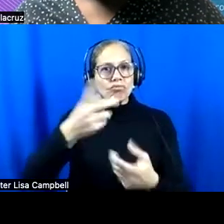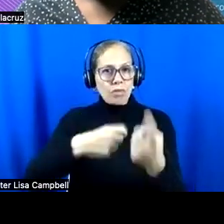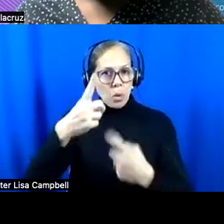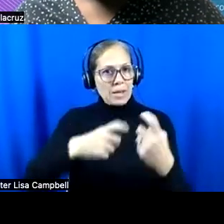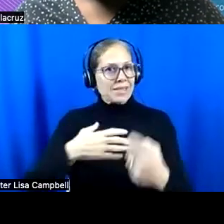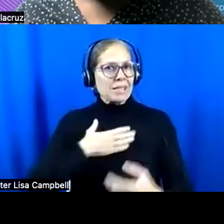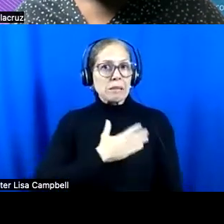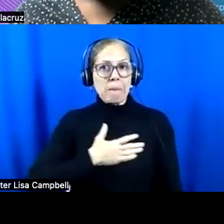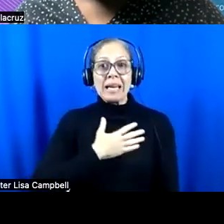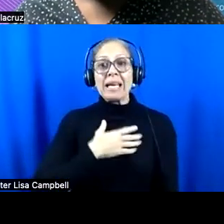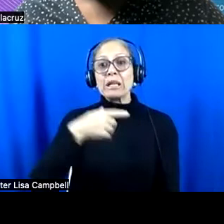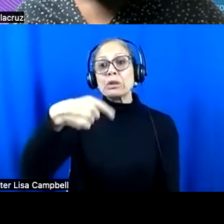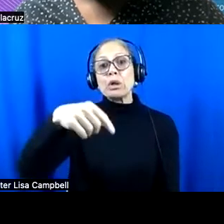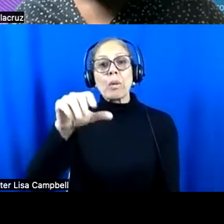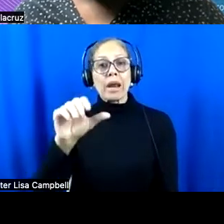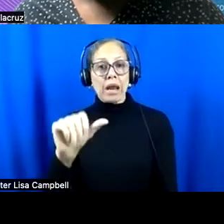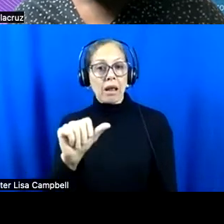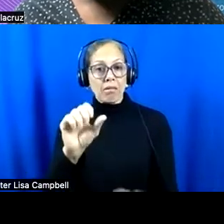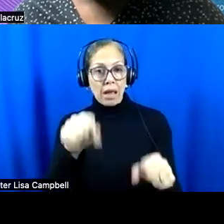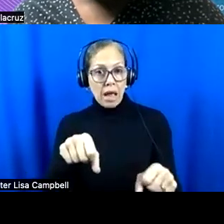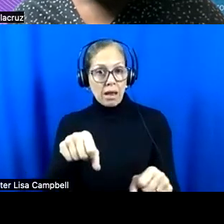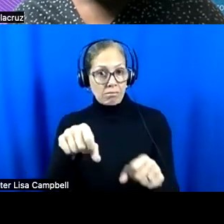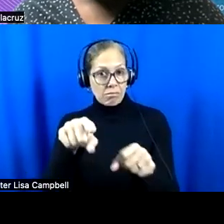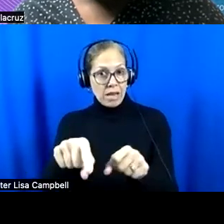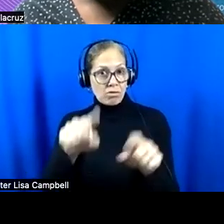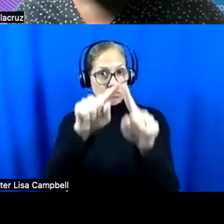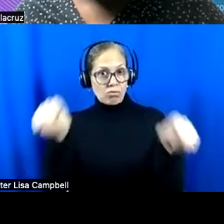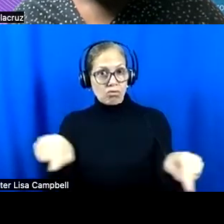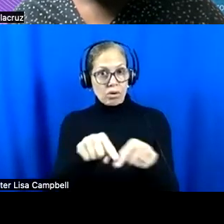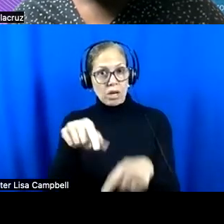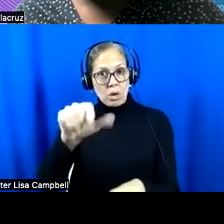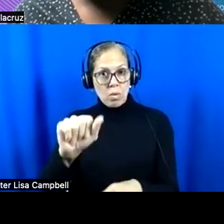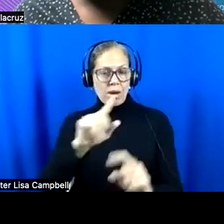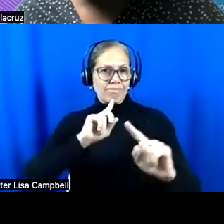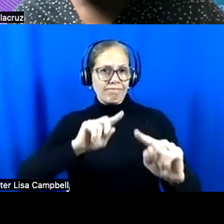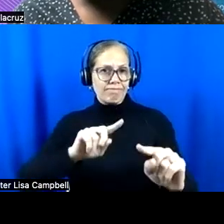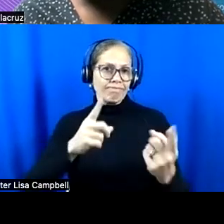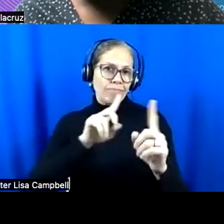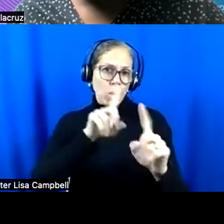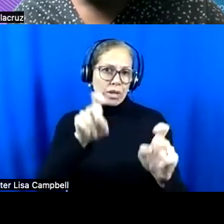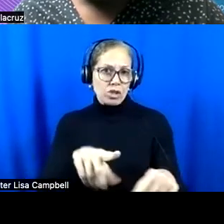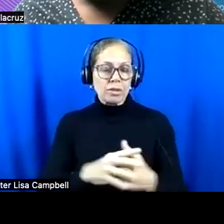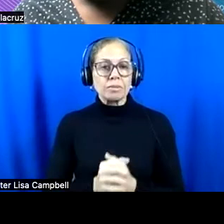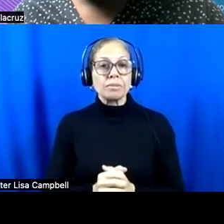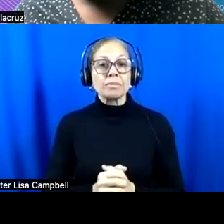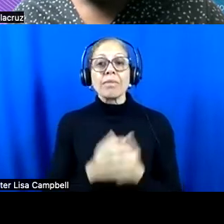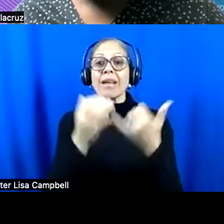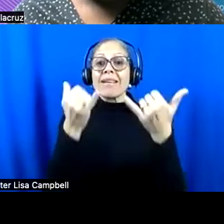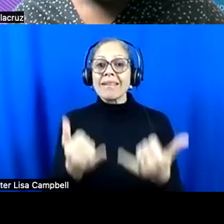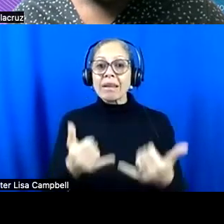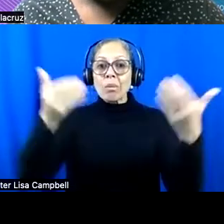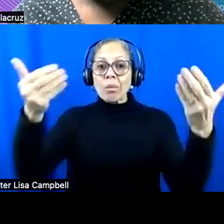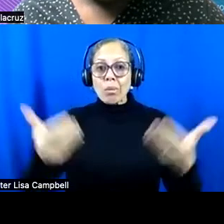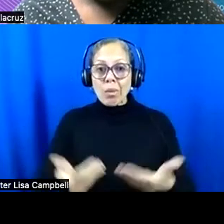please use the Q&A feature at the bottom of your screen to ask your questions. Now, join me in welcoming